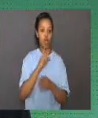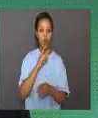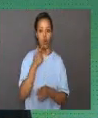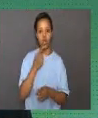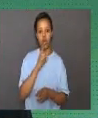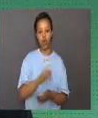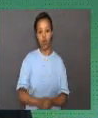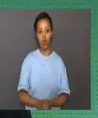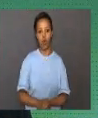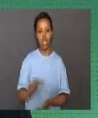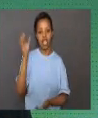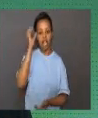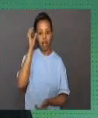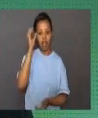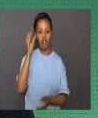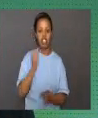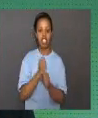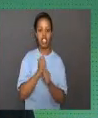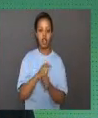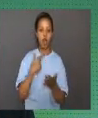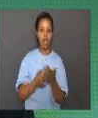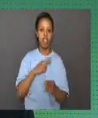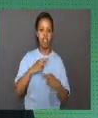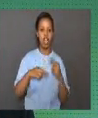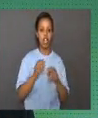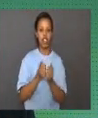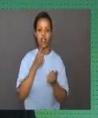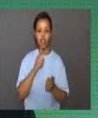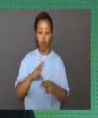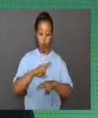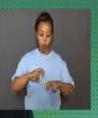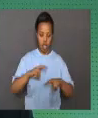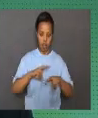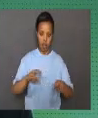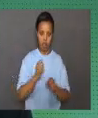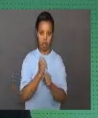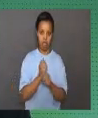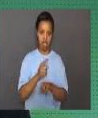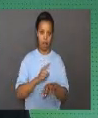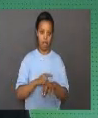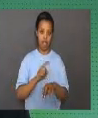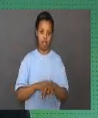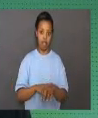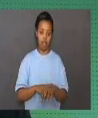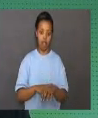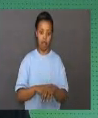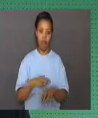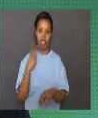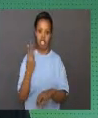Calvin discovered this reaction during experiments he conducted